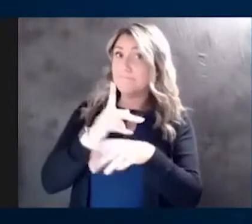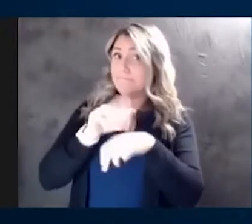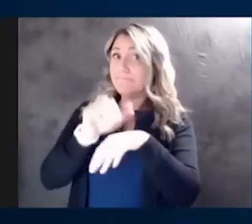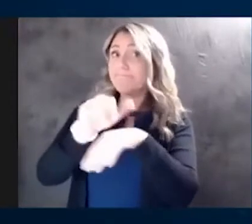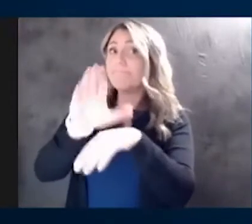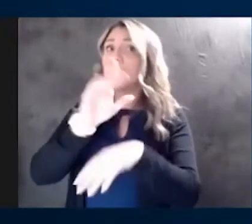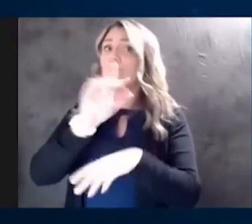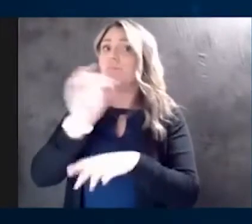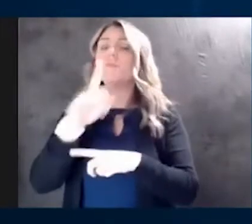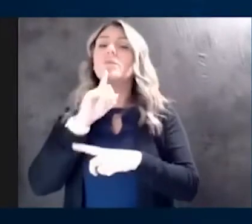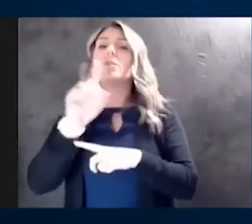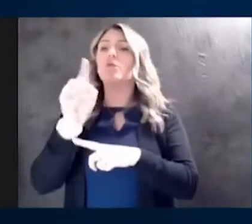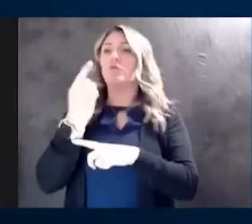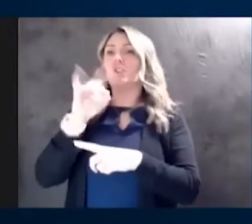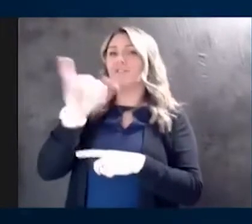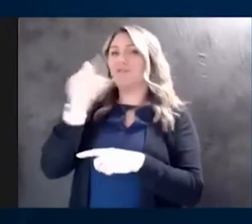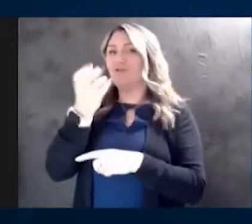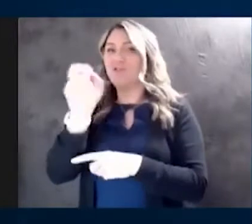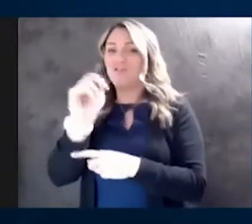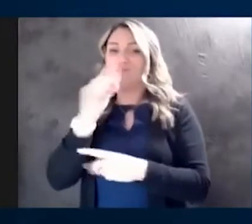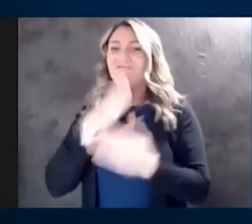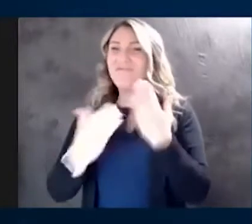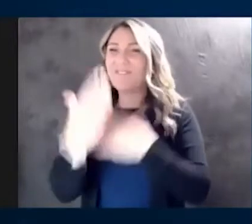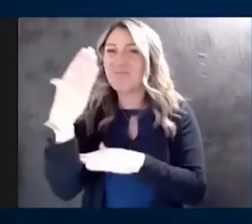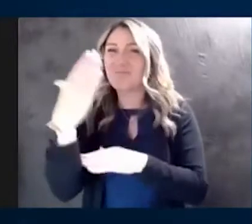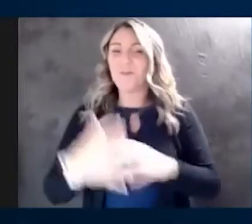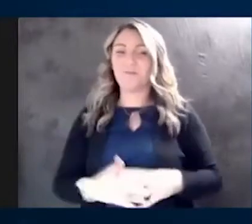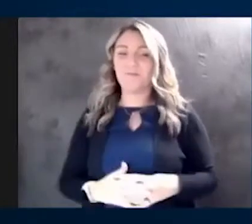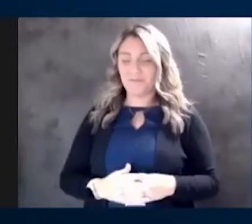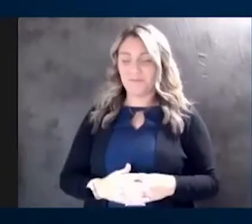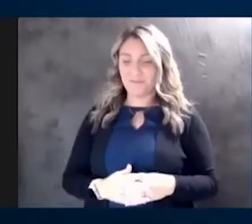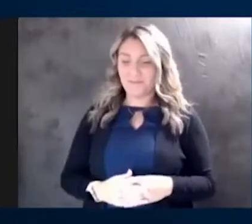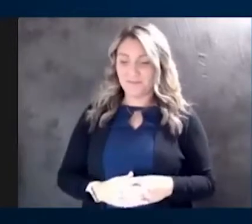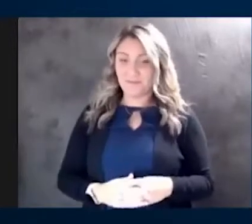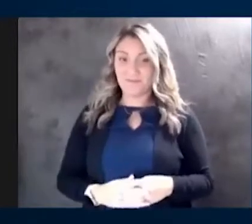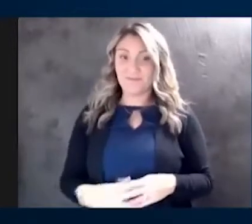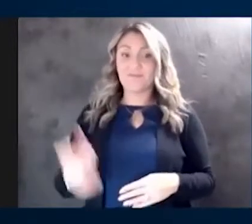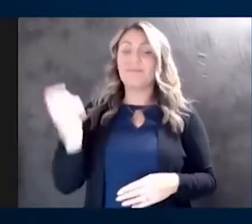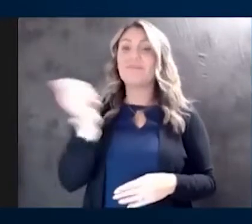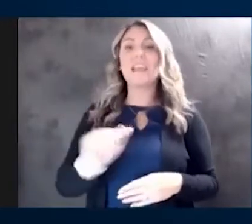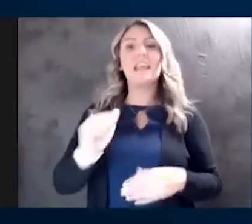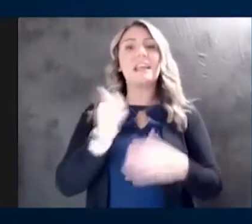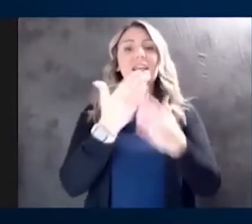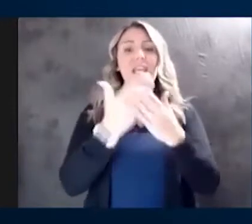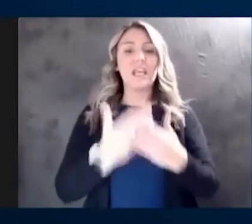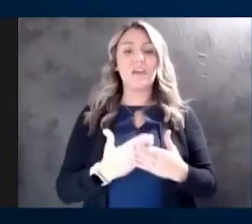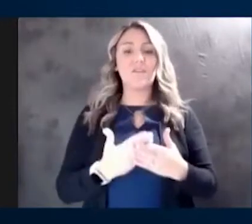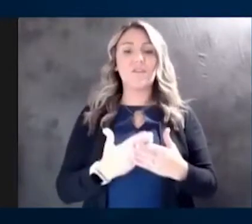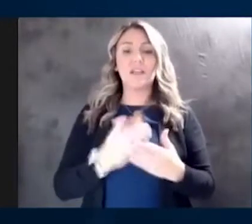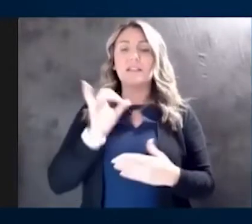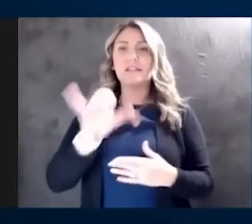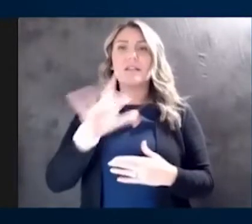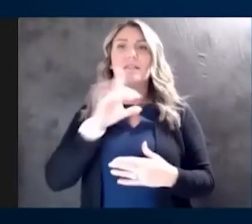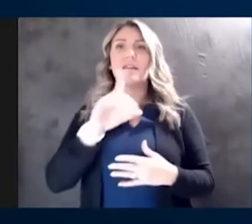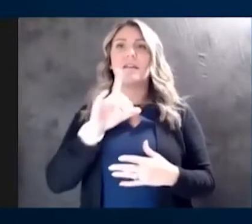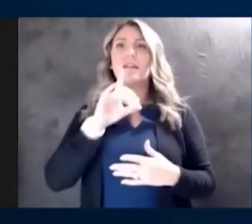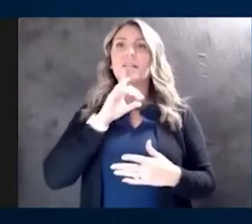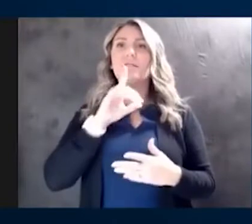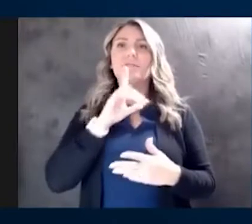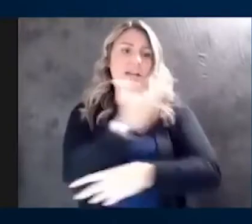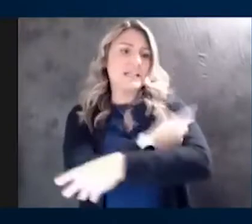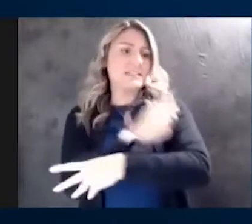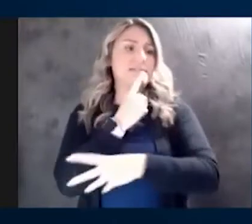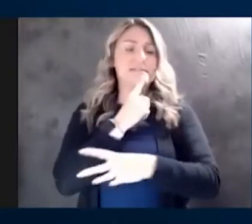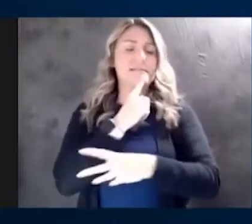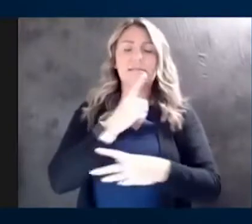Jean. Hello, Jean. Good morning. Is there any evidence, Jean asks, that the vaccine affects female fertility? He says, we have a friend